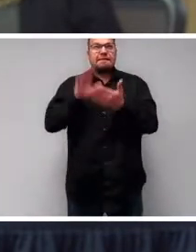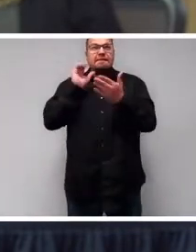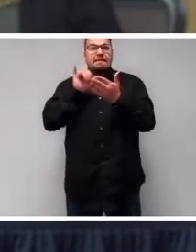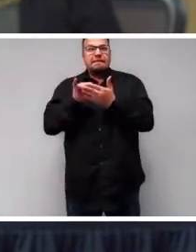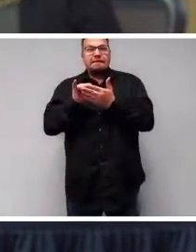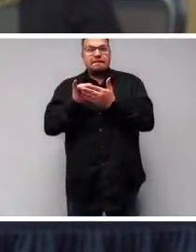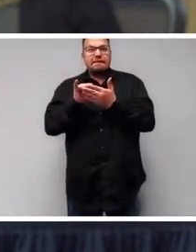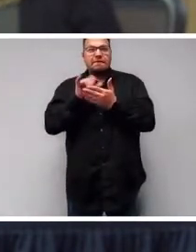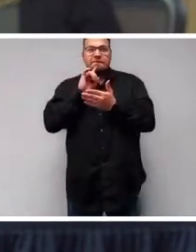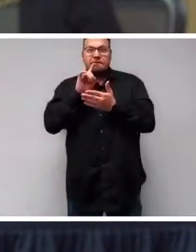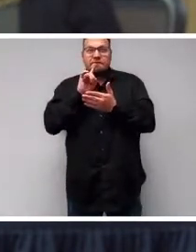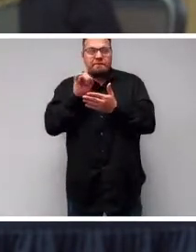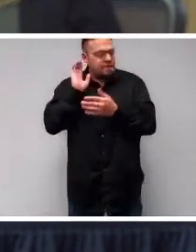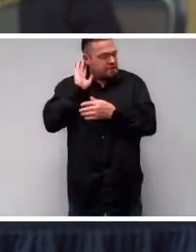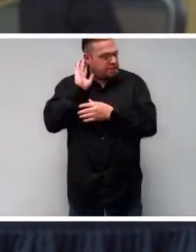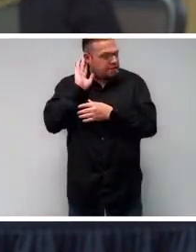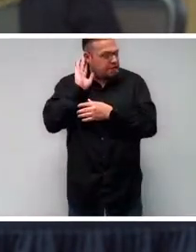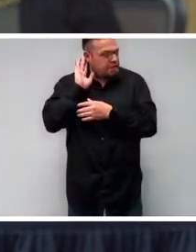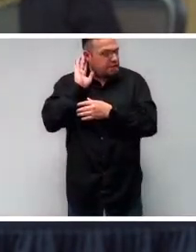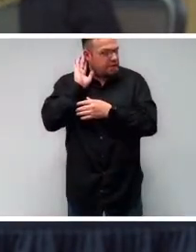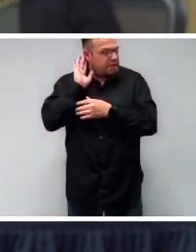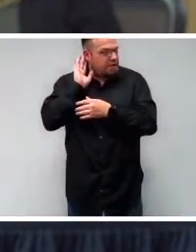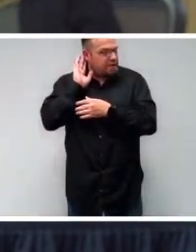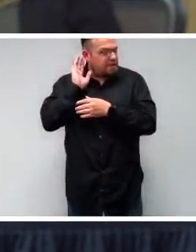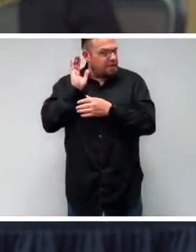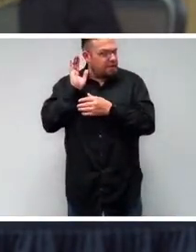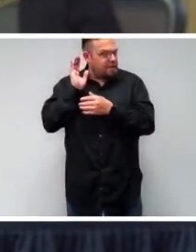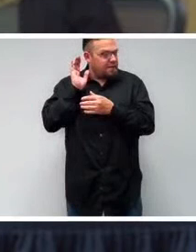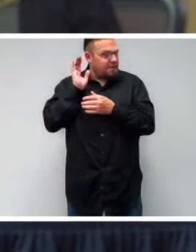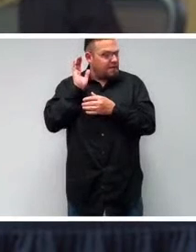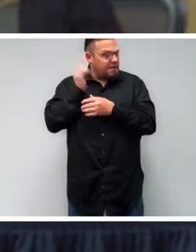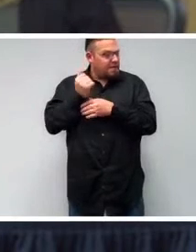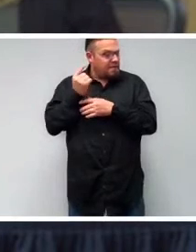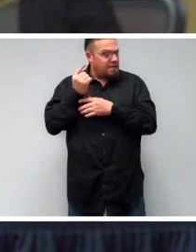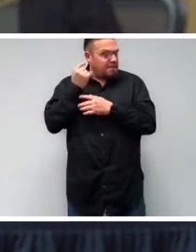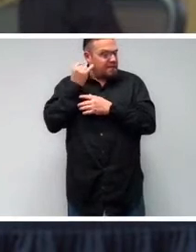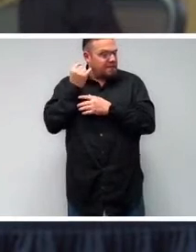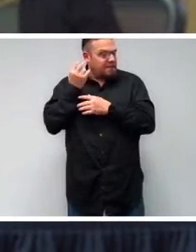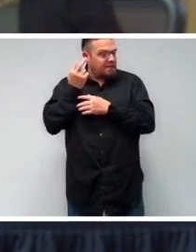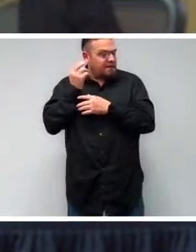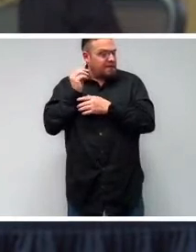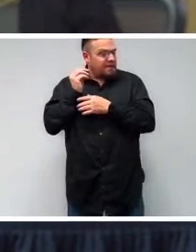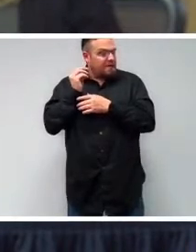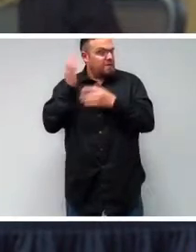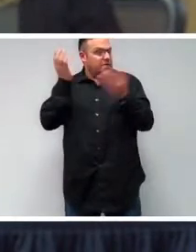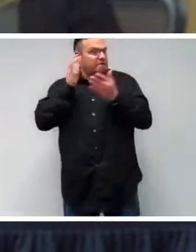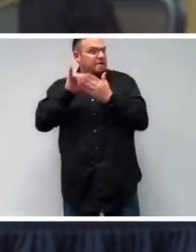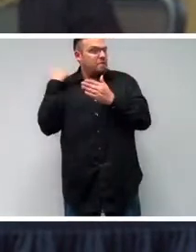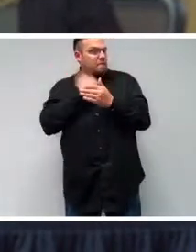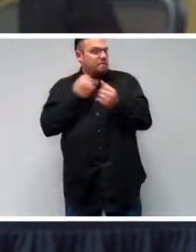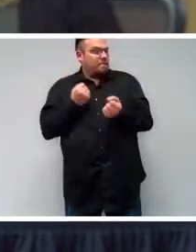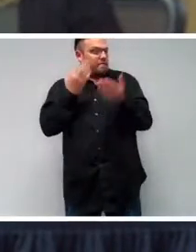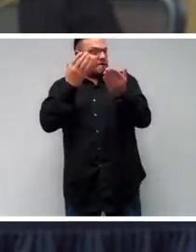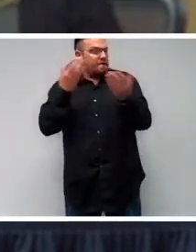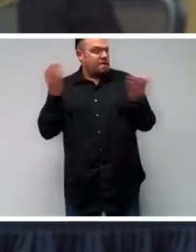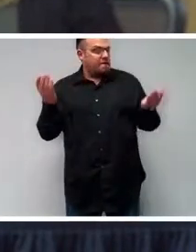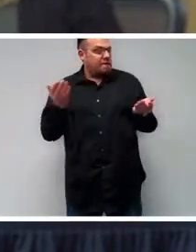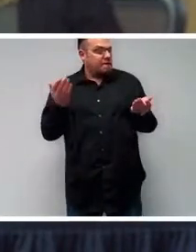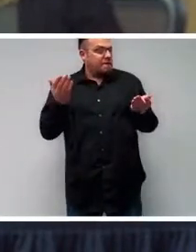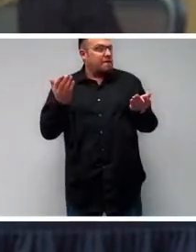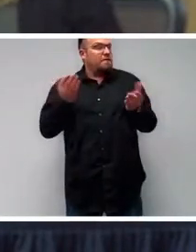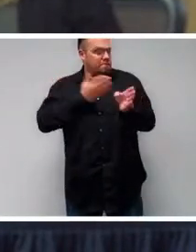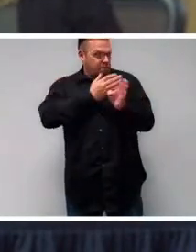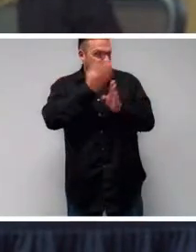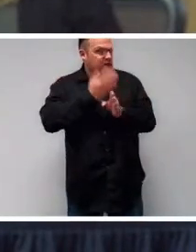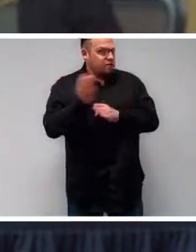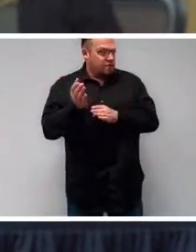of bacteria that could infect anyone. So the services that we provide are also very professional. We